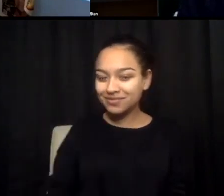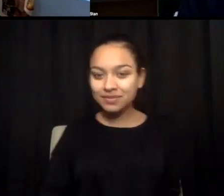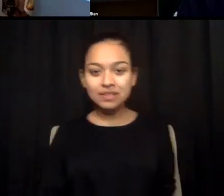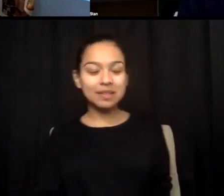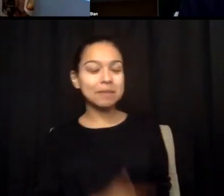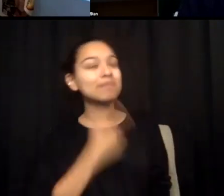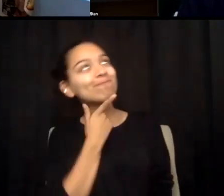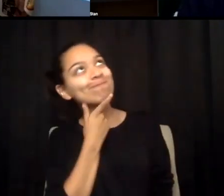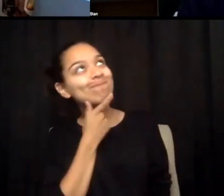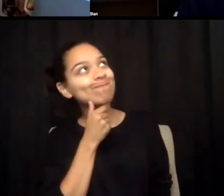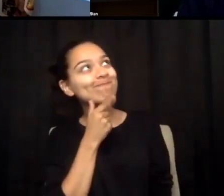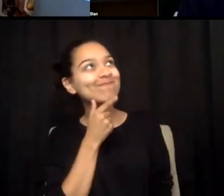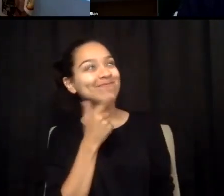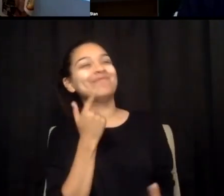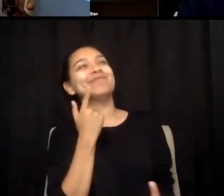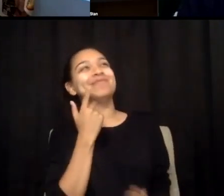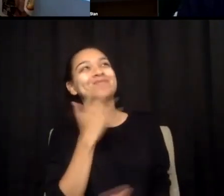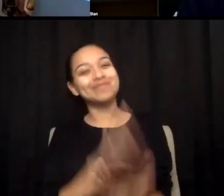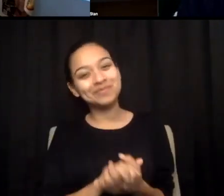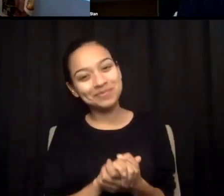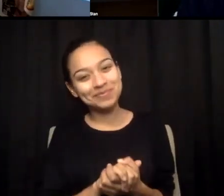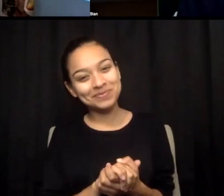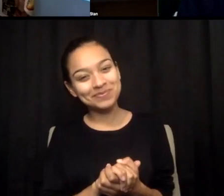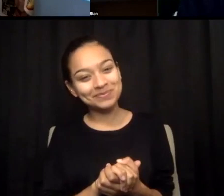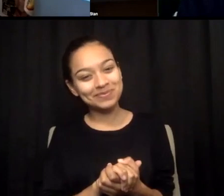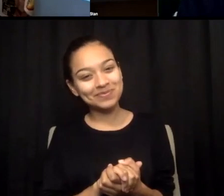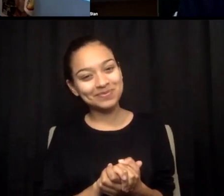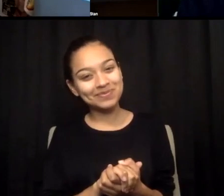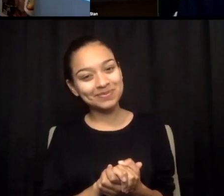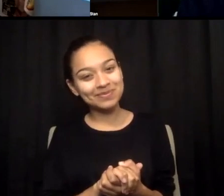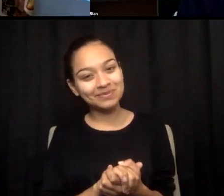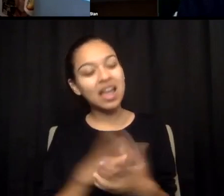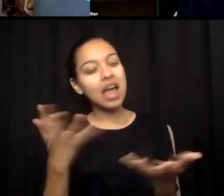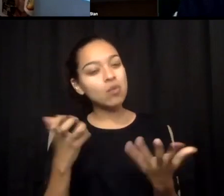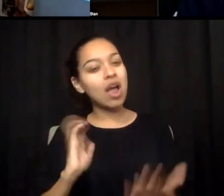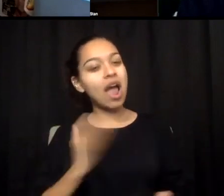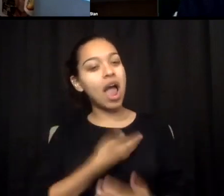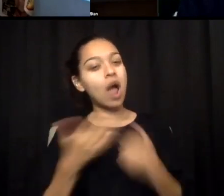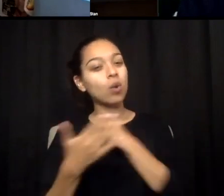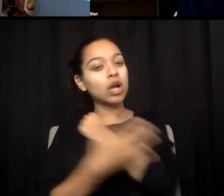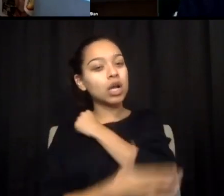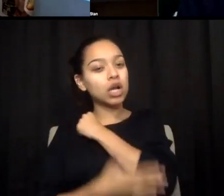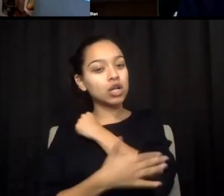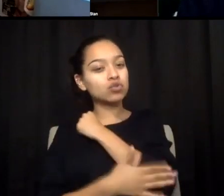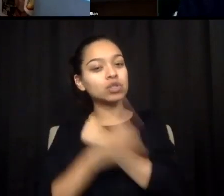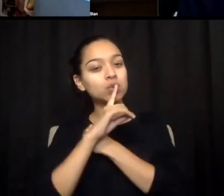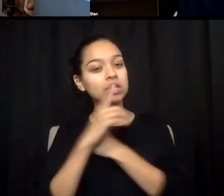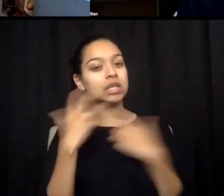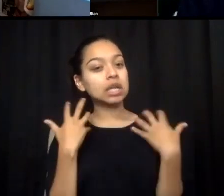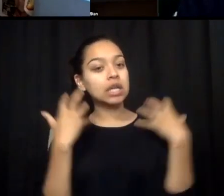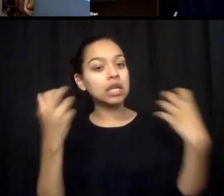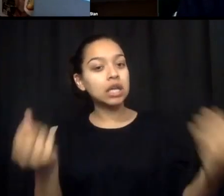Oddly, I don't know, but oddly, I just want our nation to heal, to come together, and